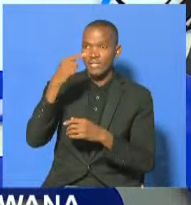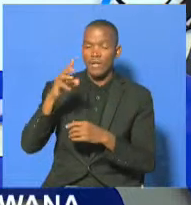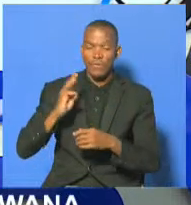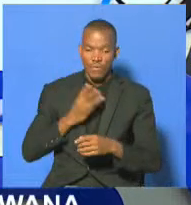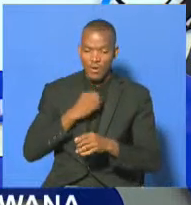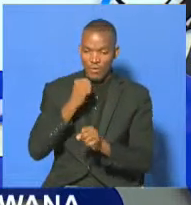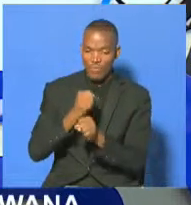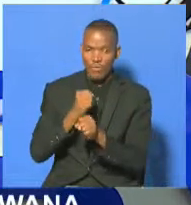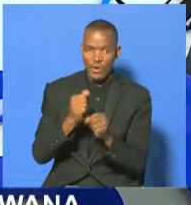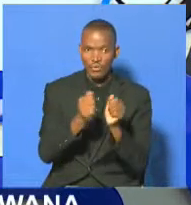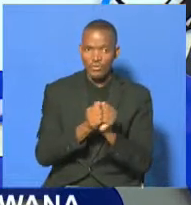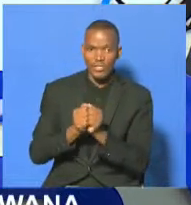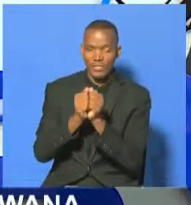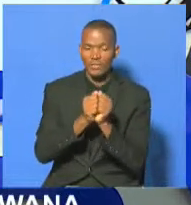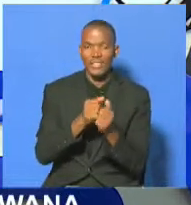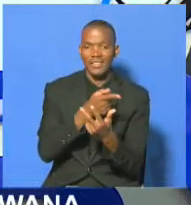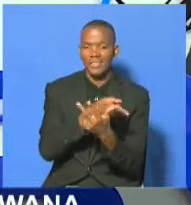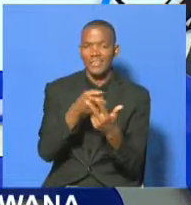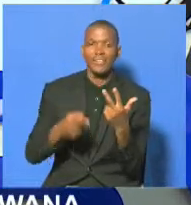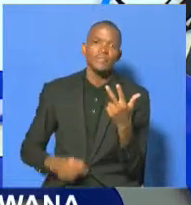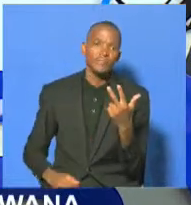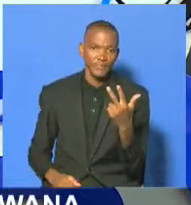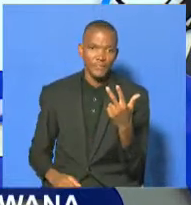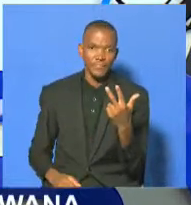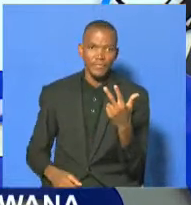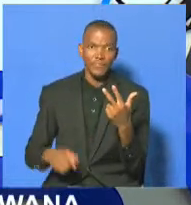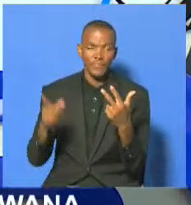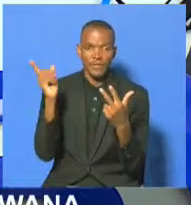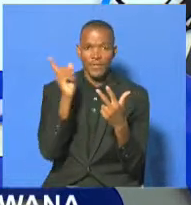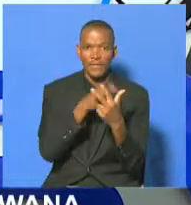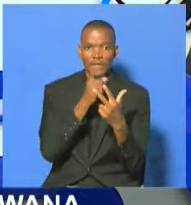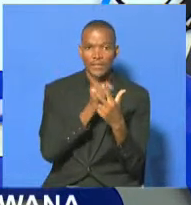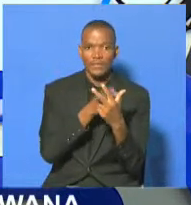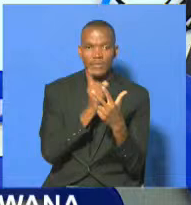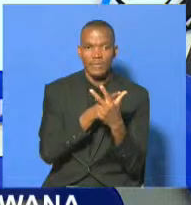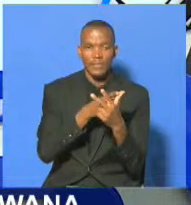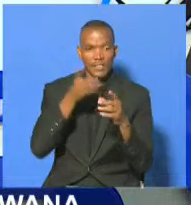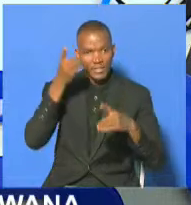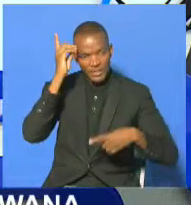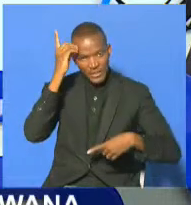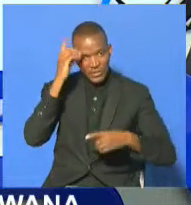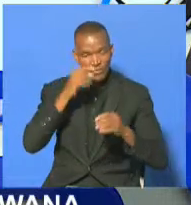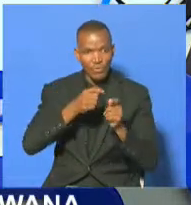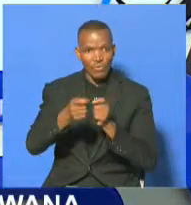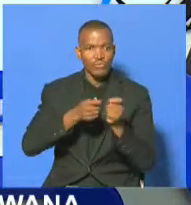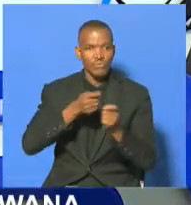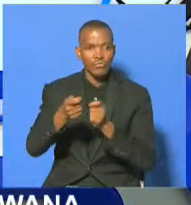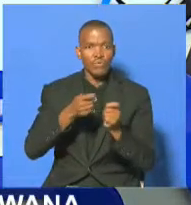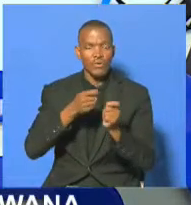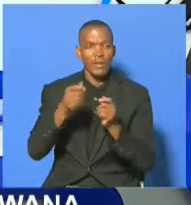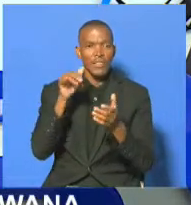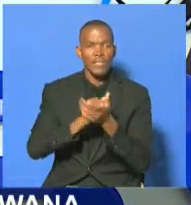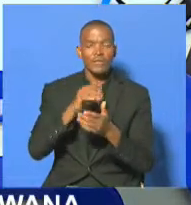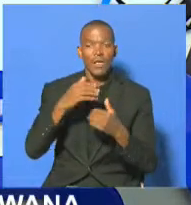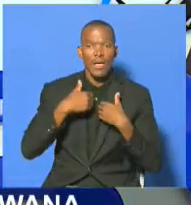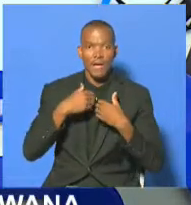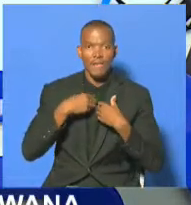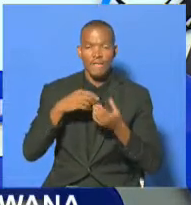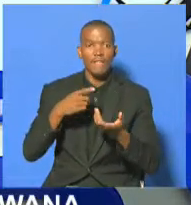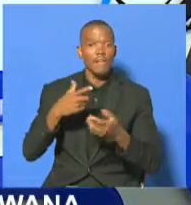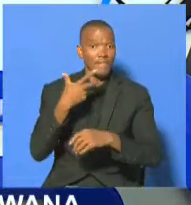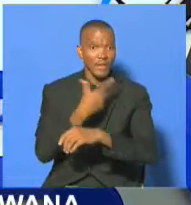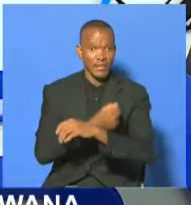in three areas. First one is disease control, where we have to procure vaccine from